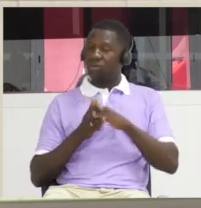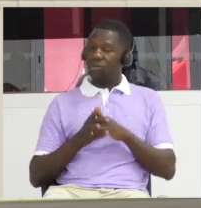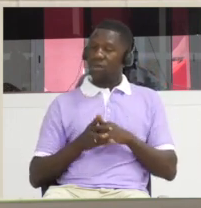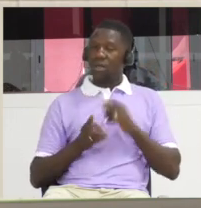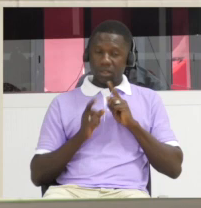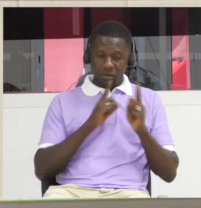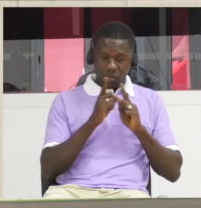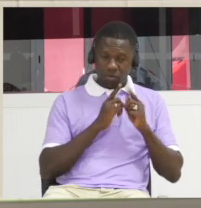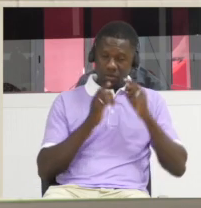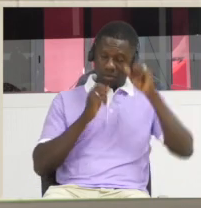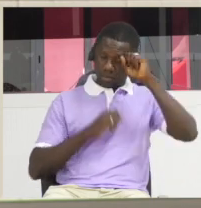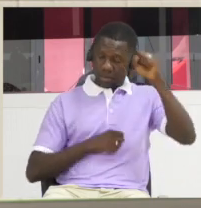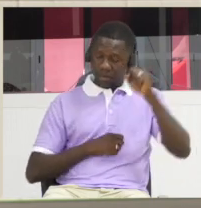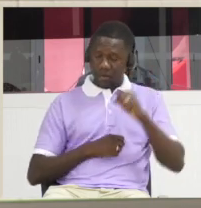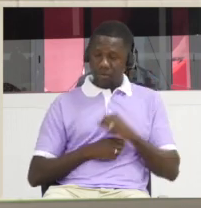with the president. And the president